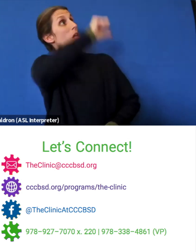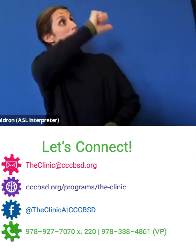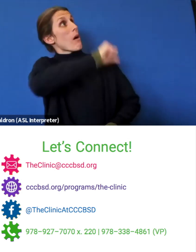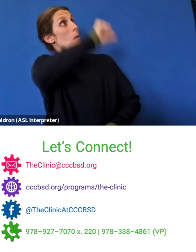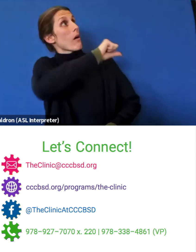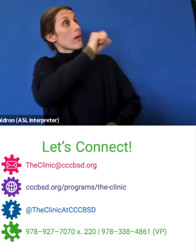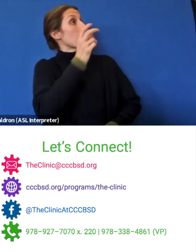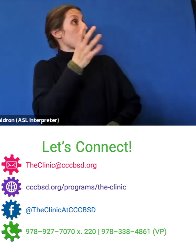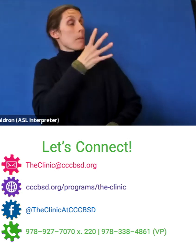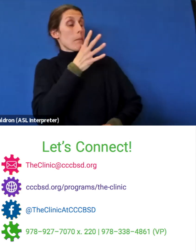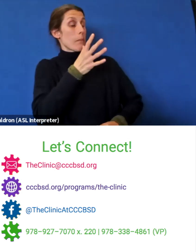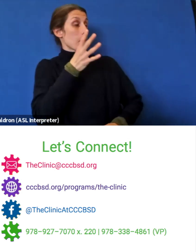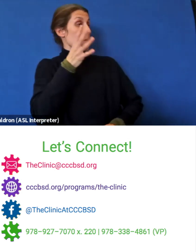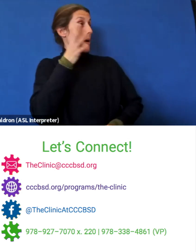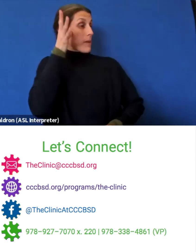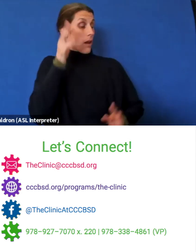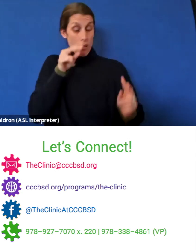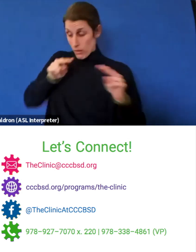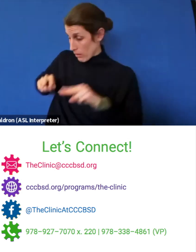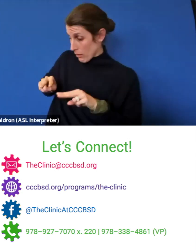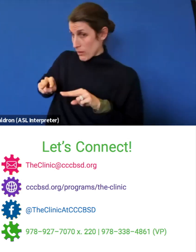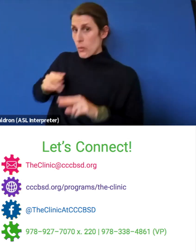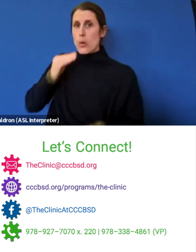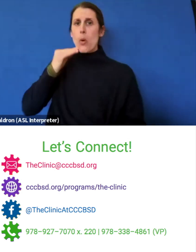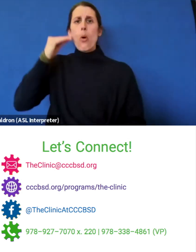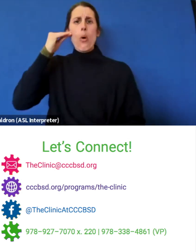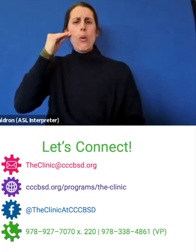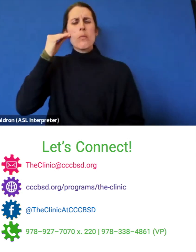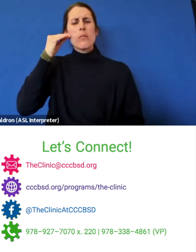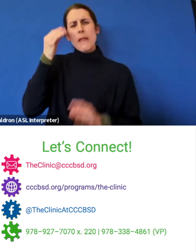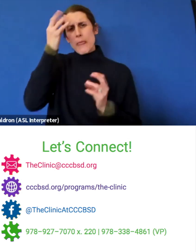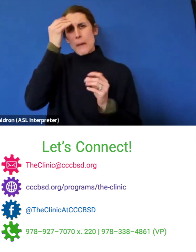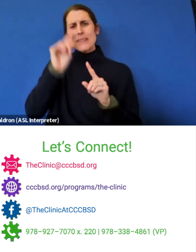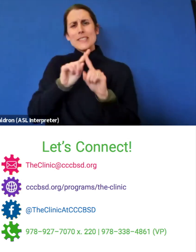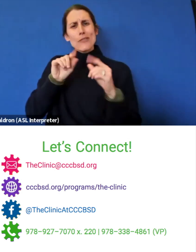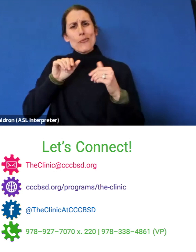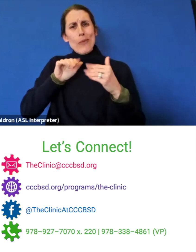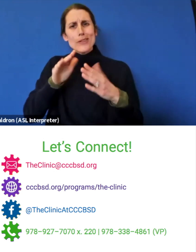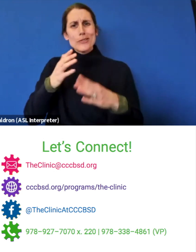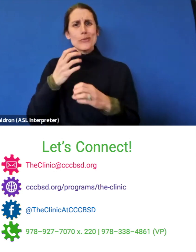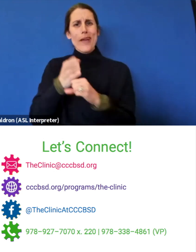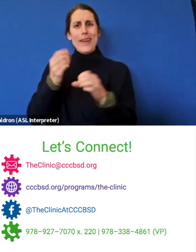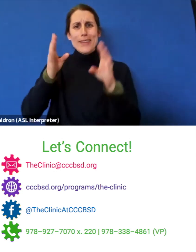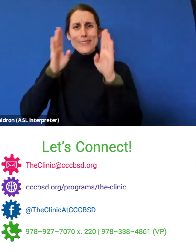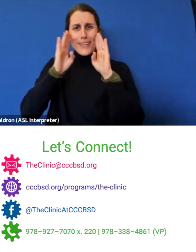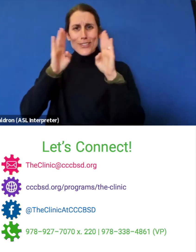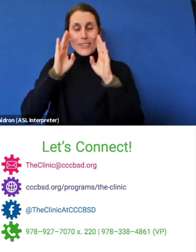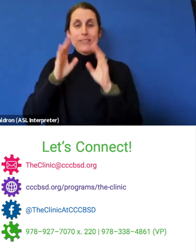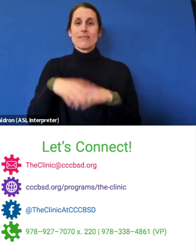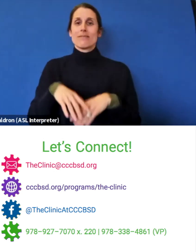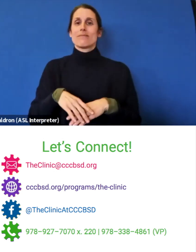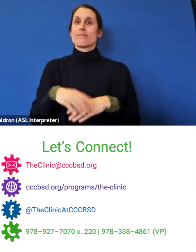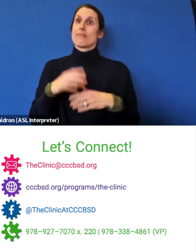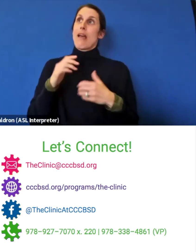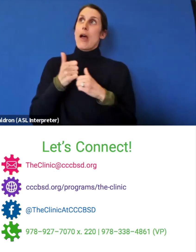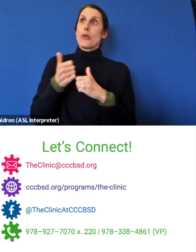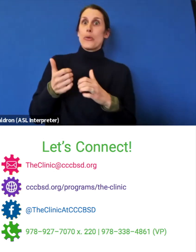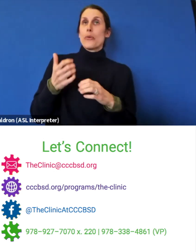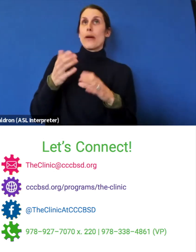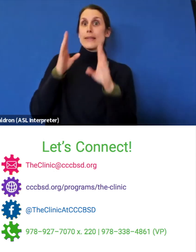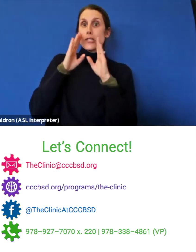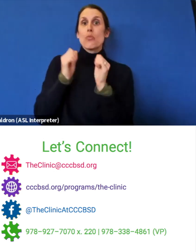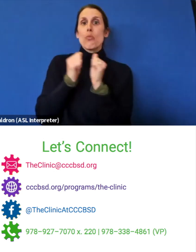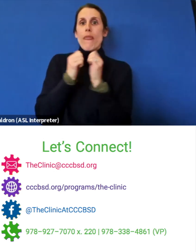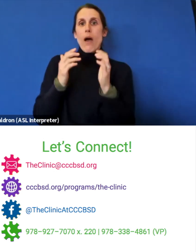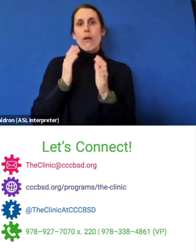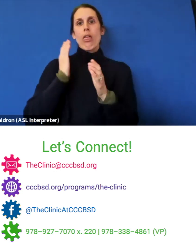how might you in the home say, what are different ways to do that, right? How can you get my attention without bothering or upsetting me?